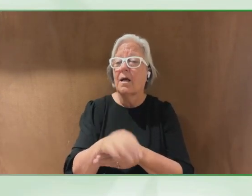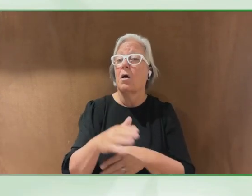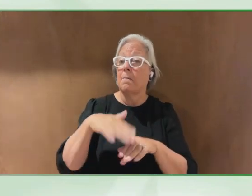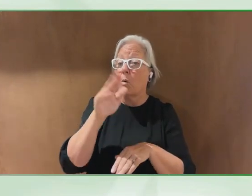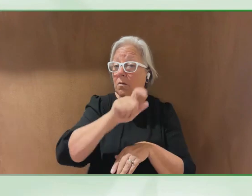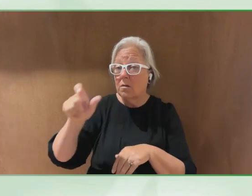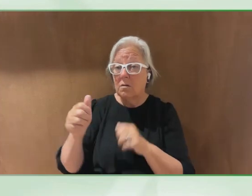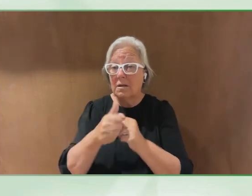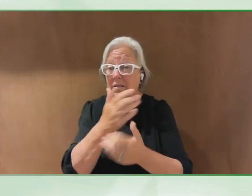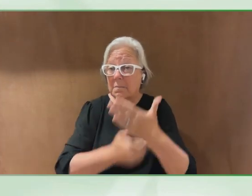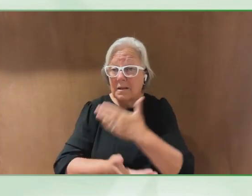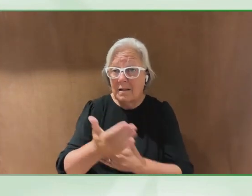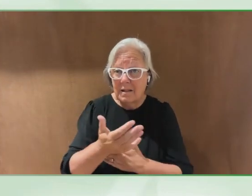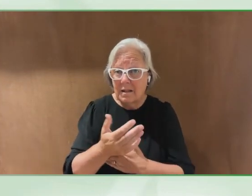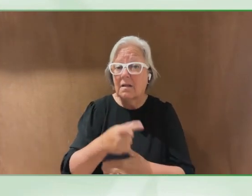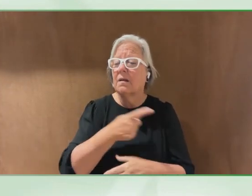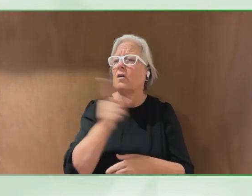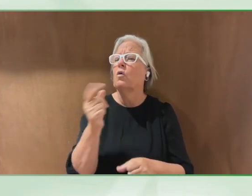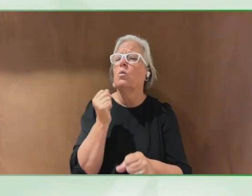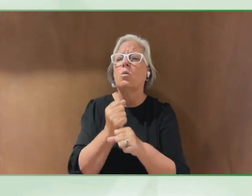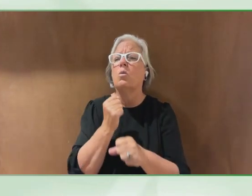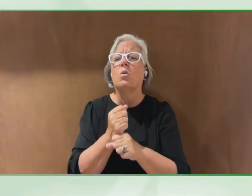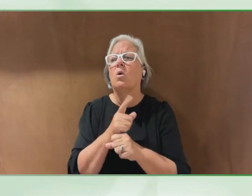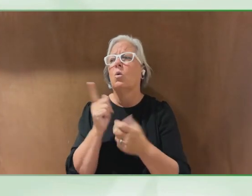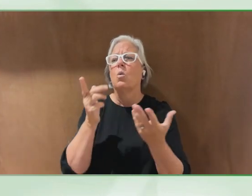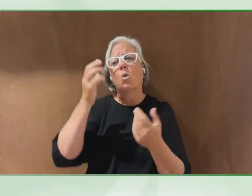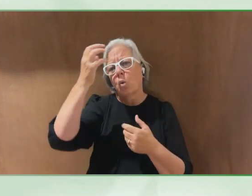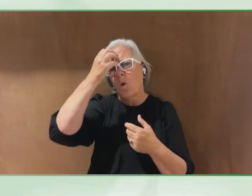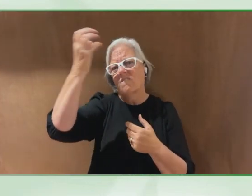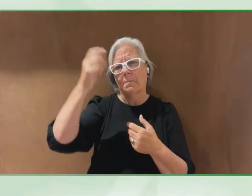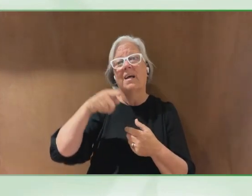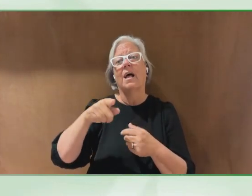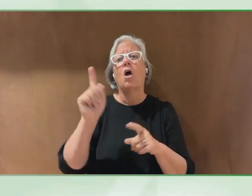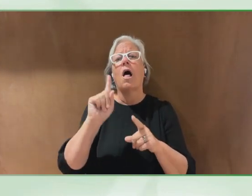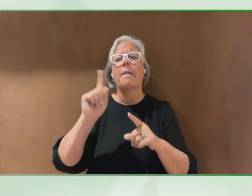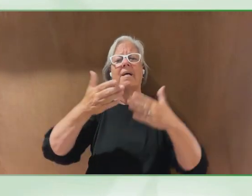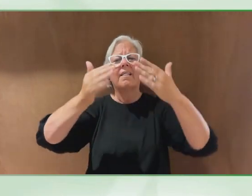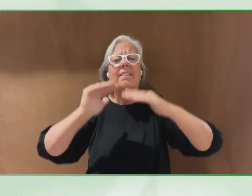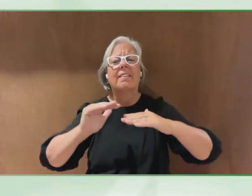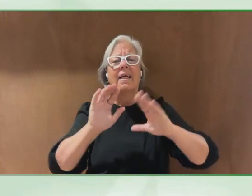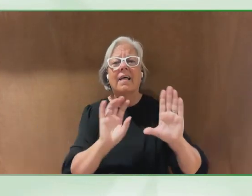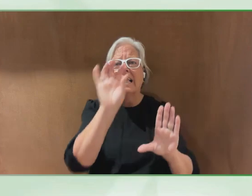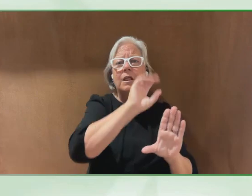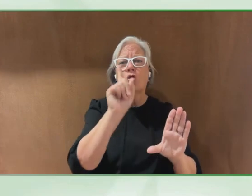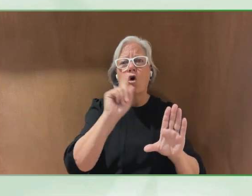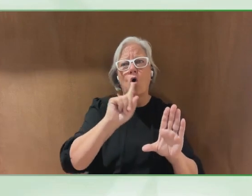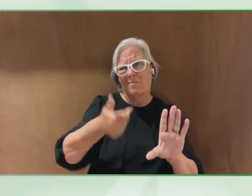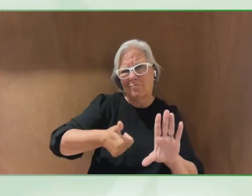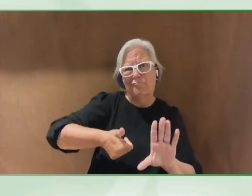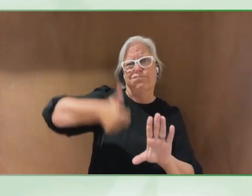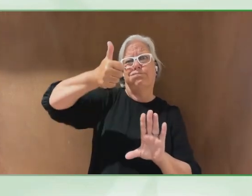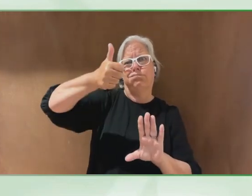in the government at the federal level of our countries? Thank you.